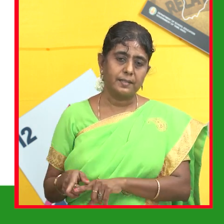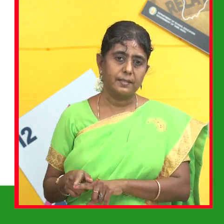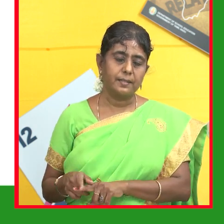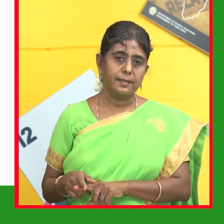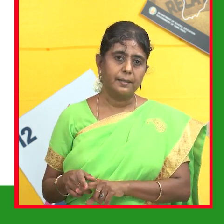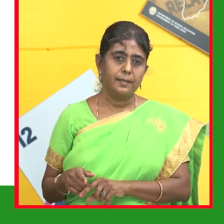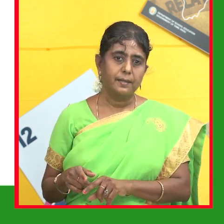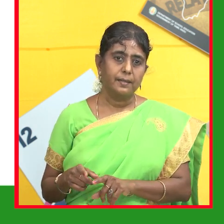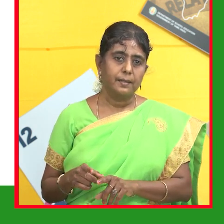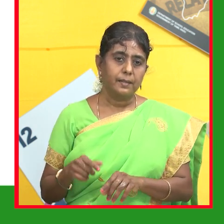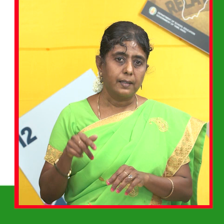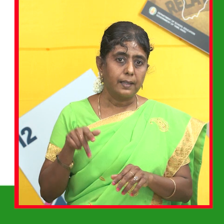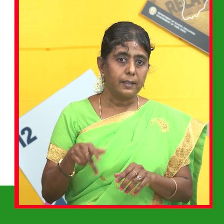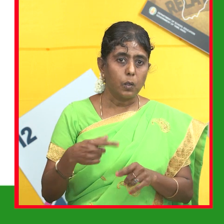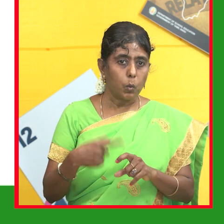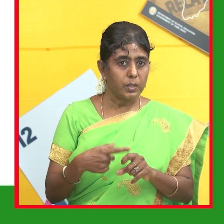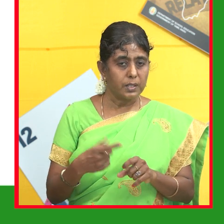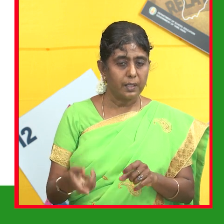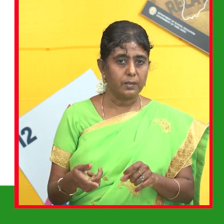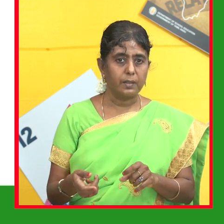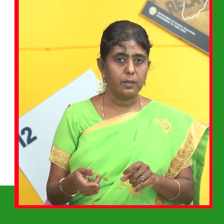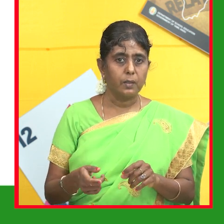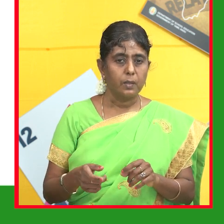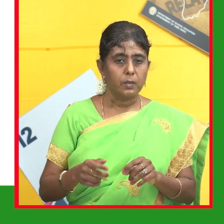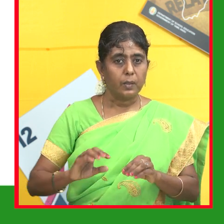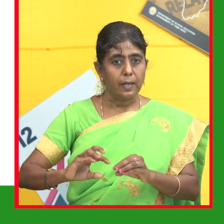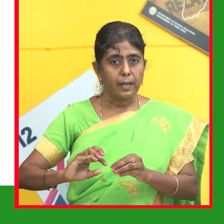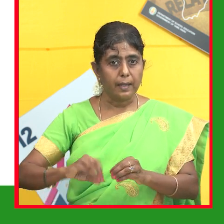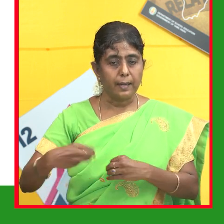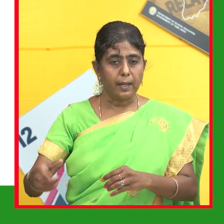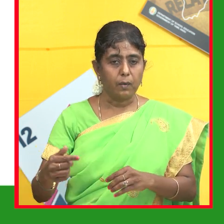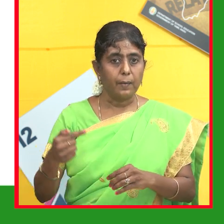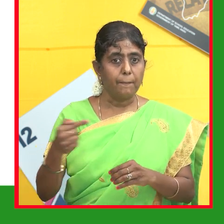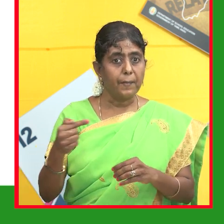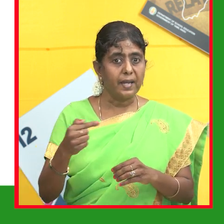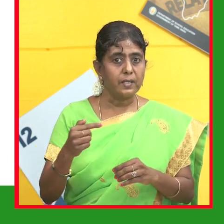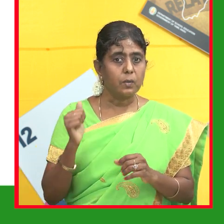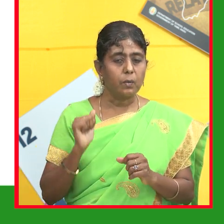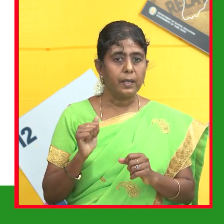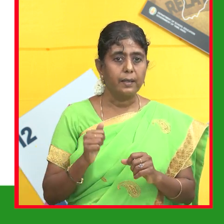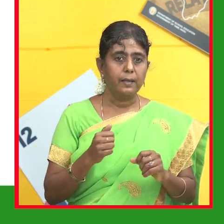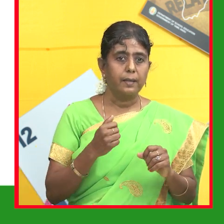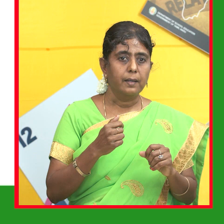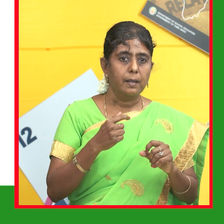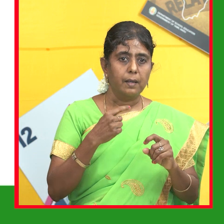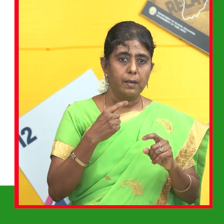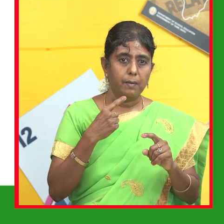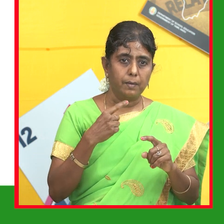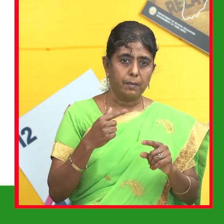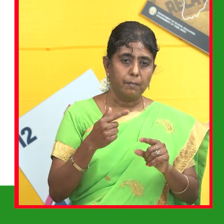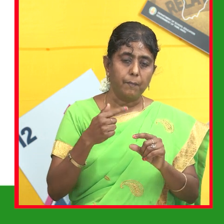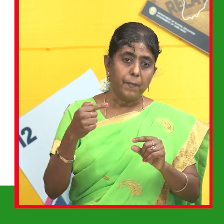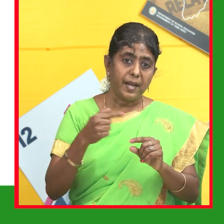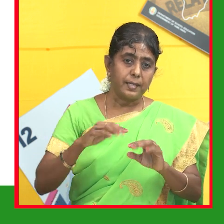minus x. So in that y minus x, if you take out minus as common, what you will get? Minus